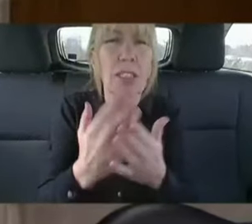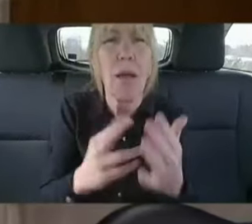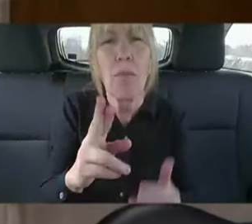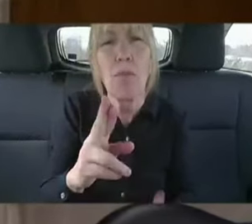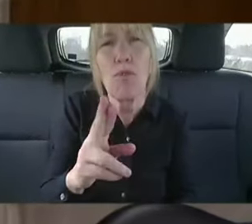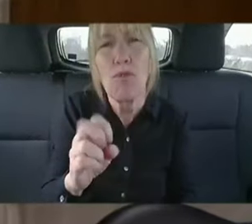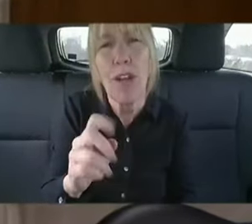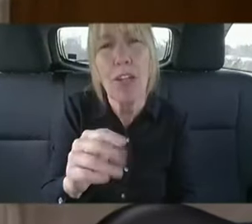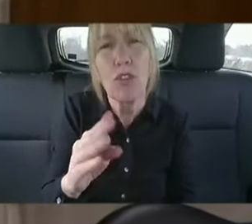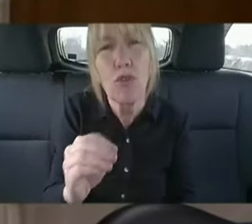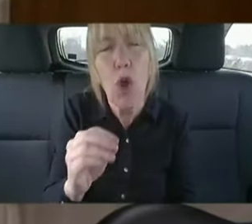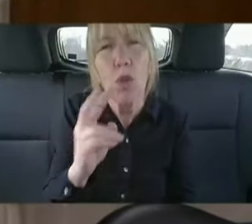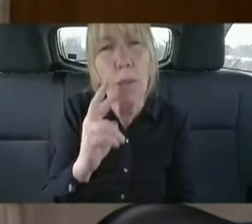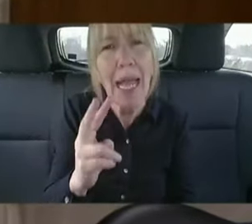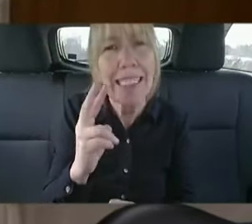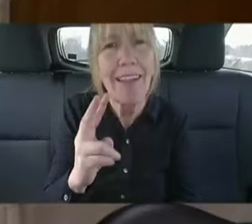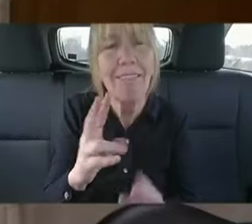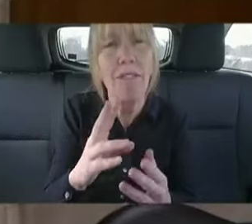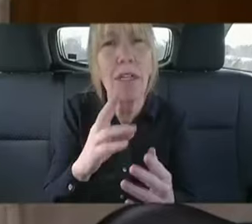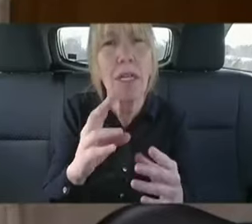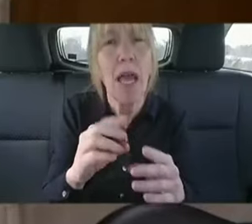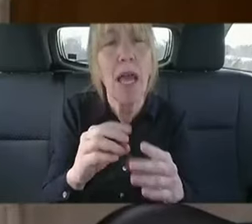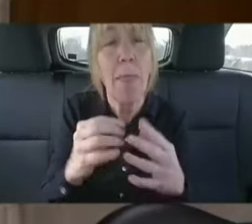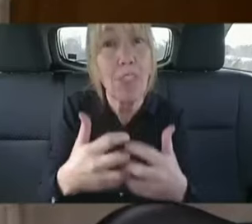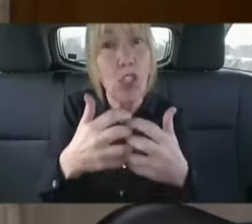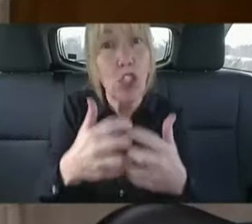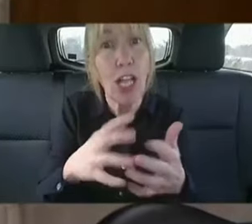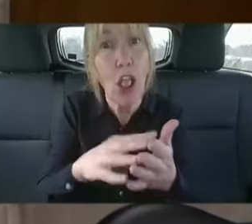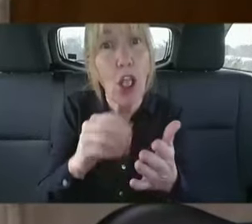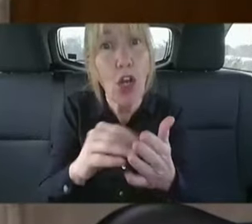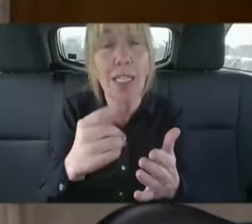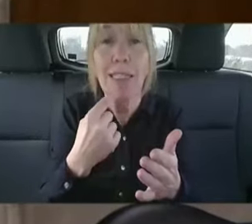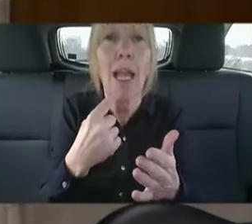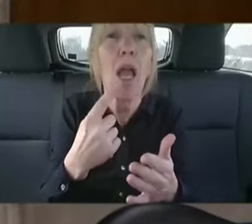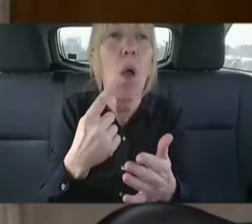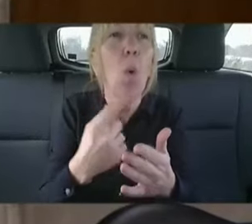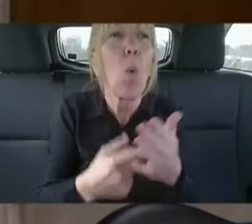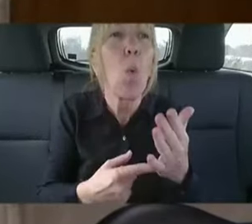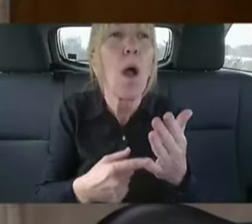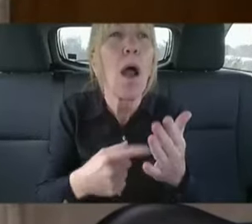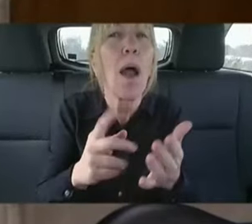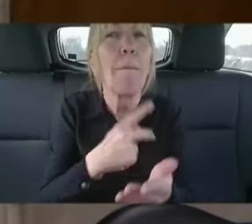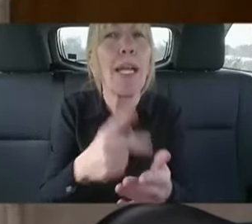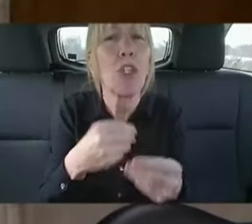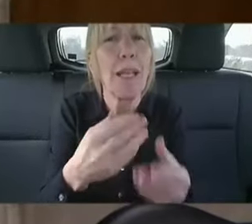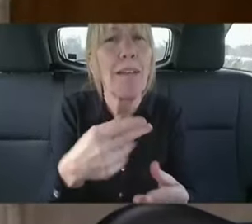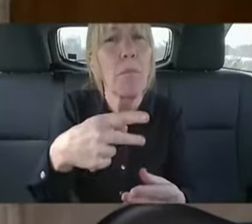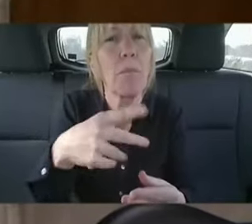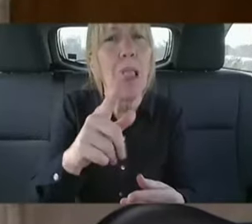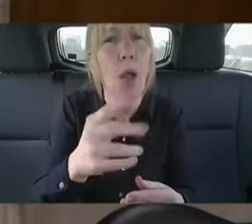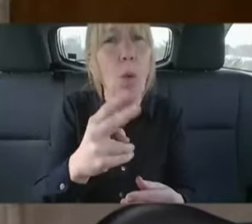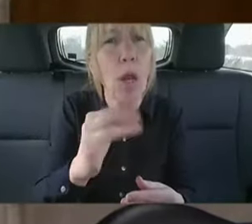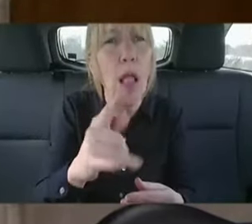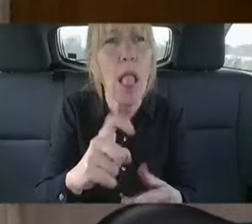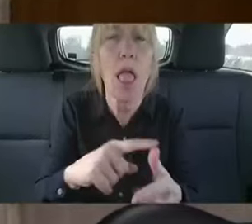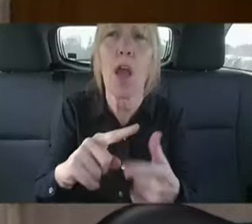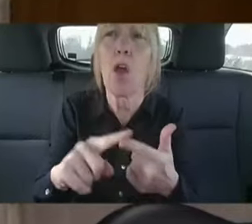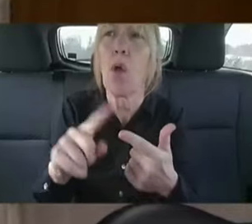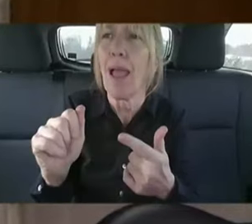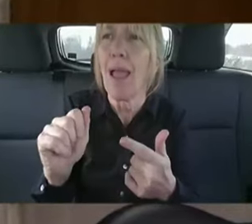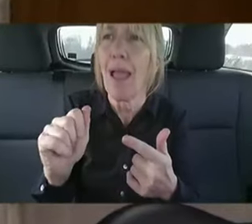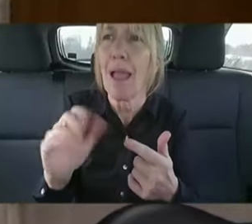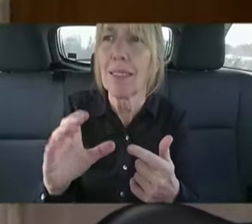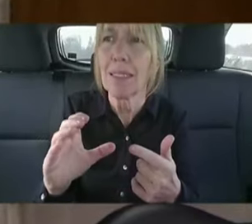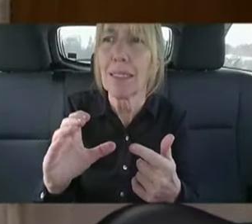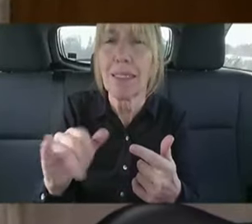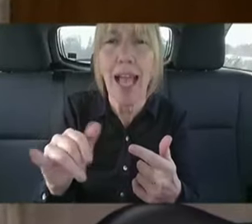machine learning to say, okay, what patients have been given Plaquenil? What patients have been given acyclovir? Which one is it,